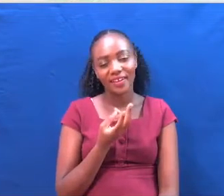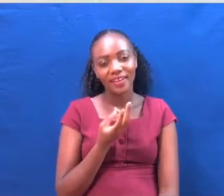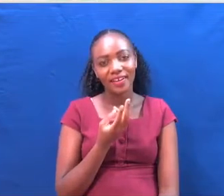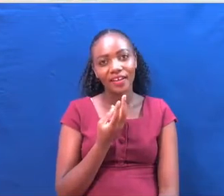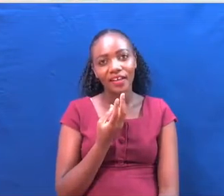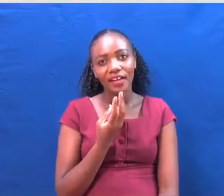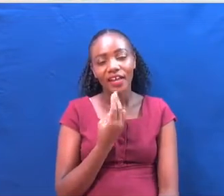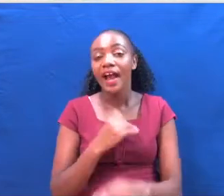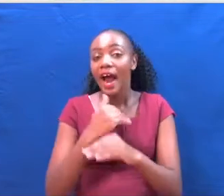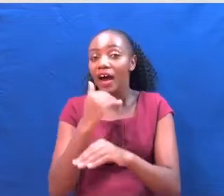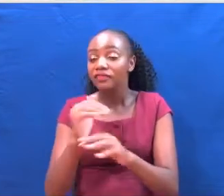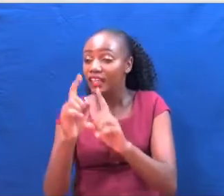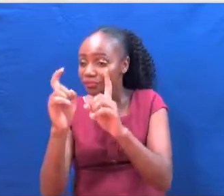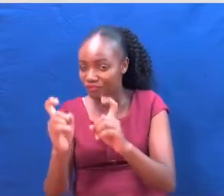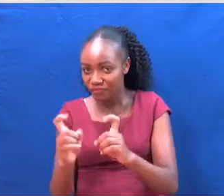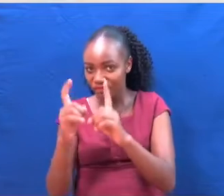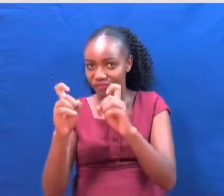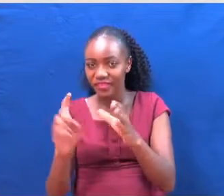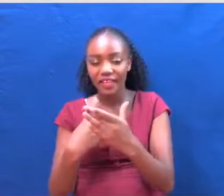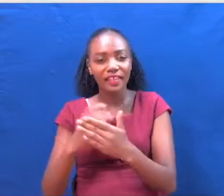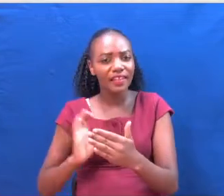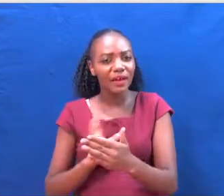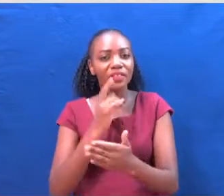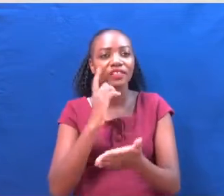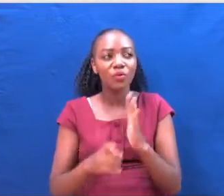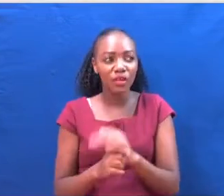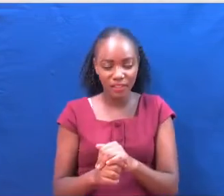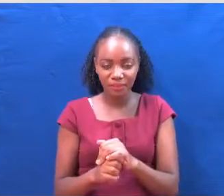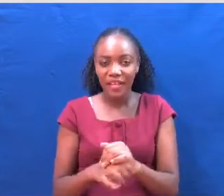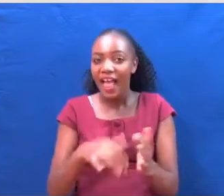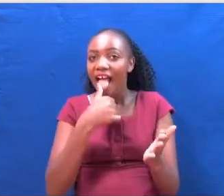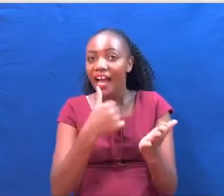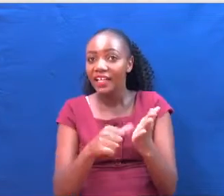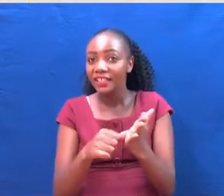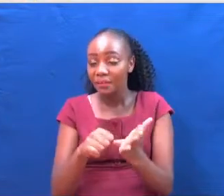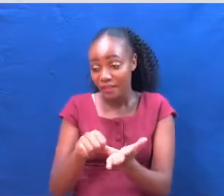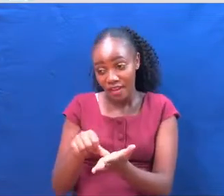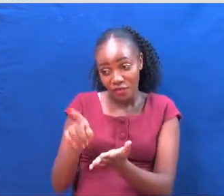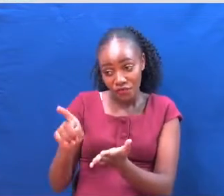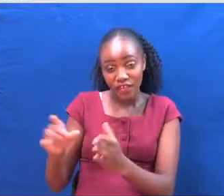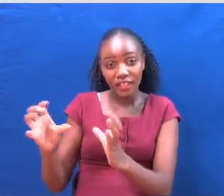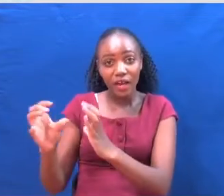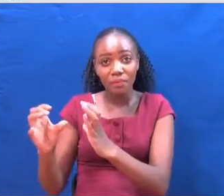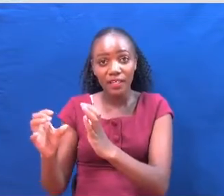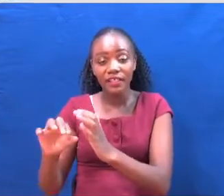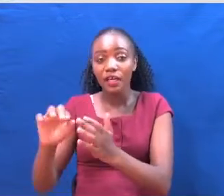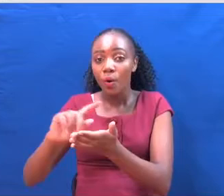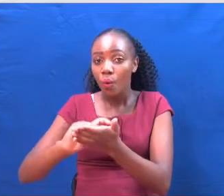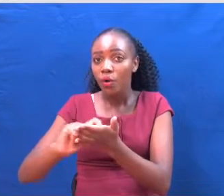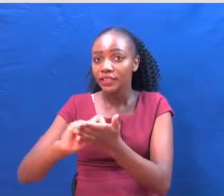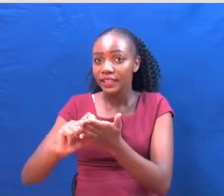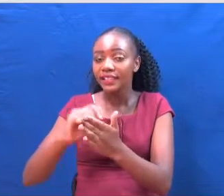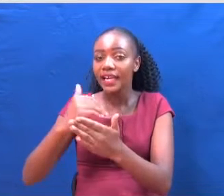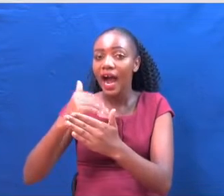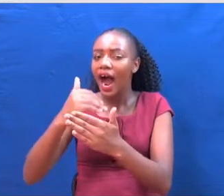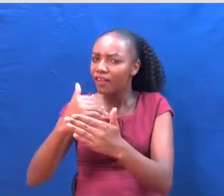After tough interrogations, the committee established that a commitment letter for Leon Deco Limited was backdated after it was